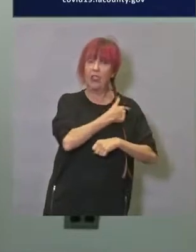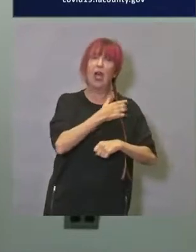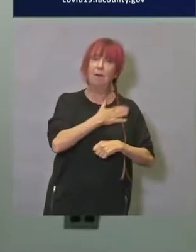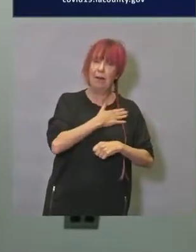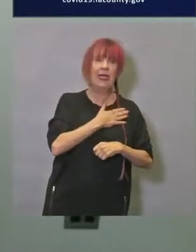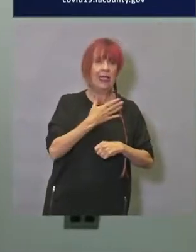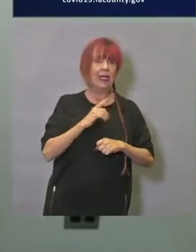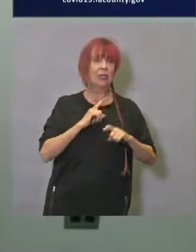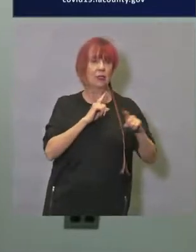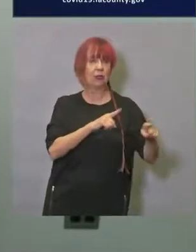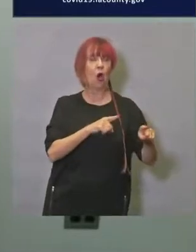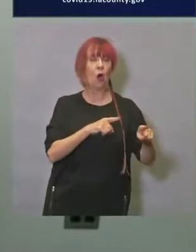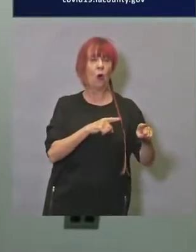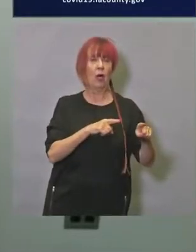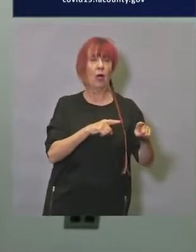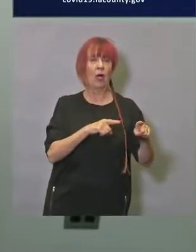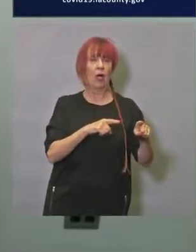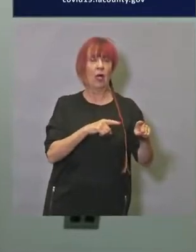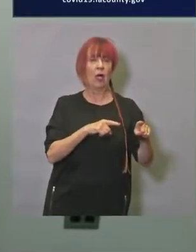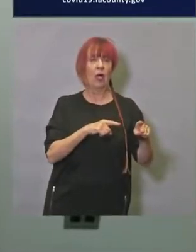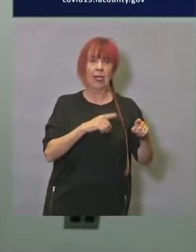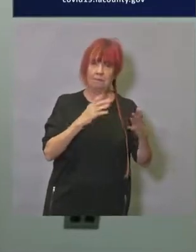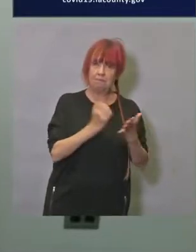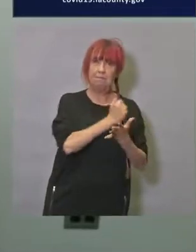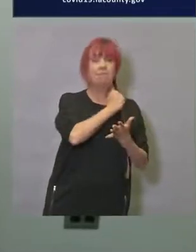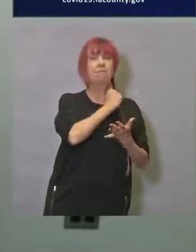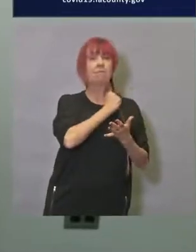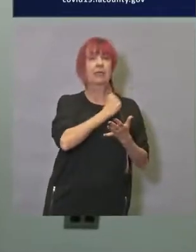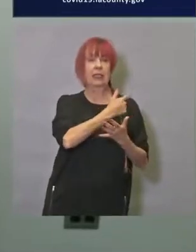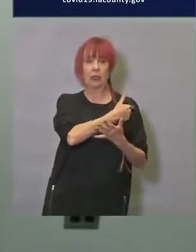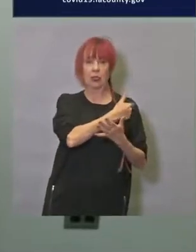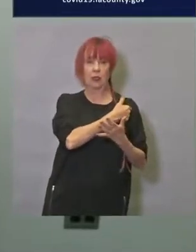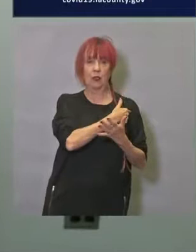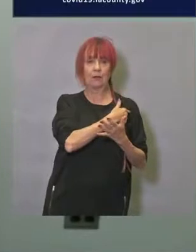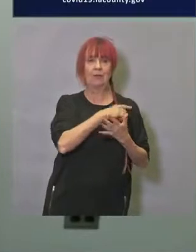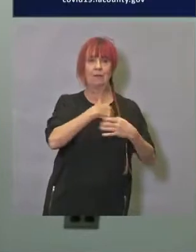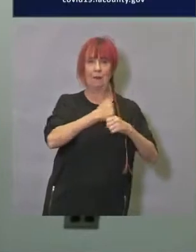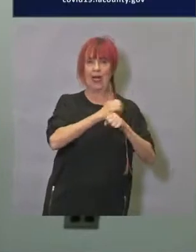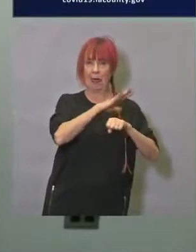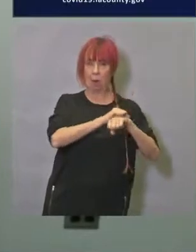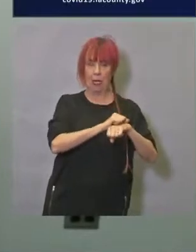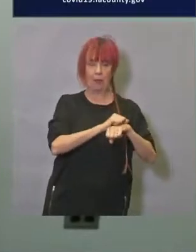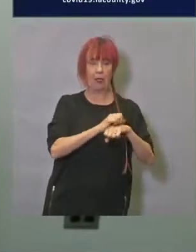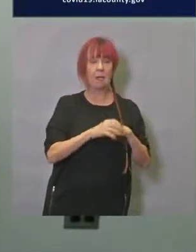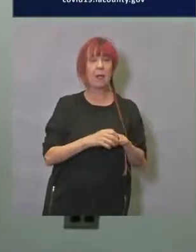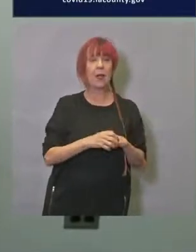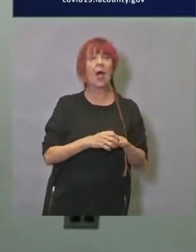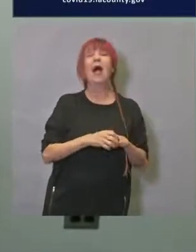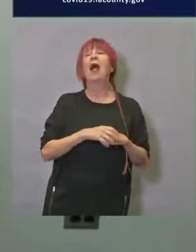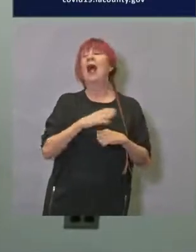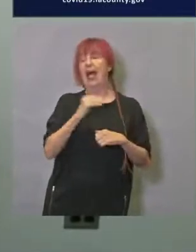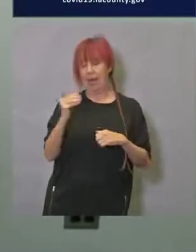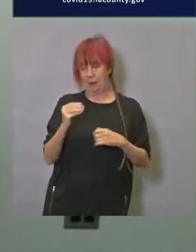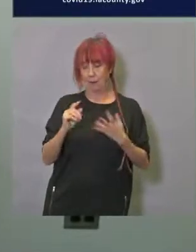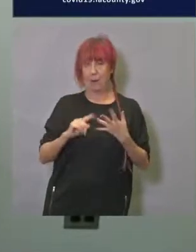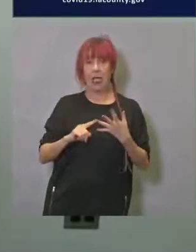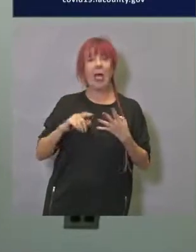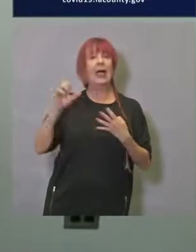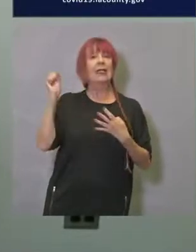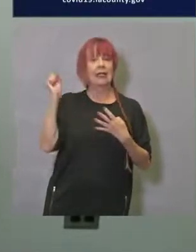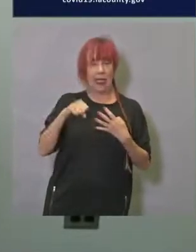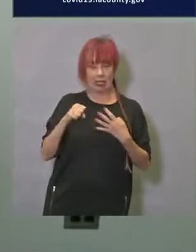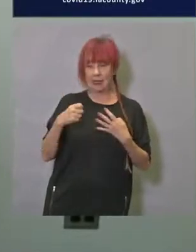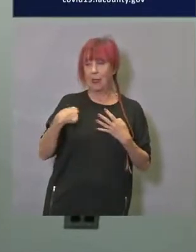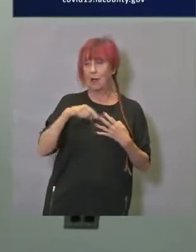make sure you're using this as an opportunity to also schedule your own appointment. And then, yes, of course, we've been